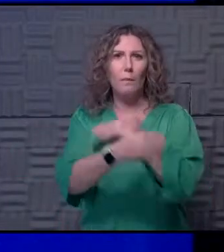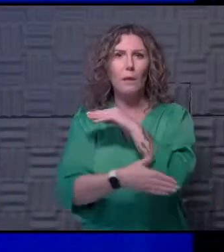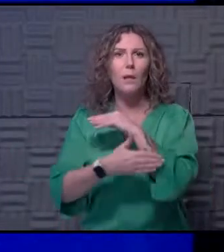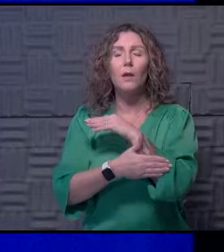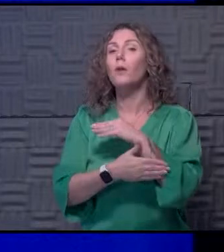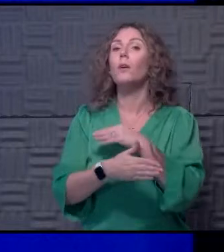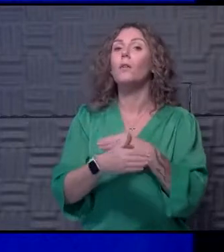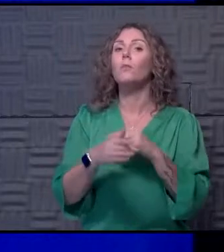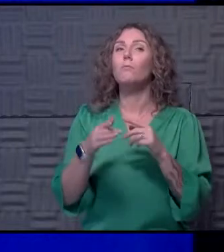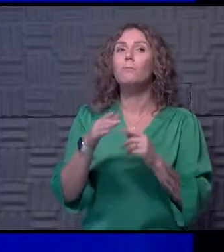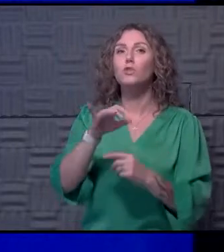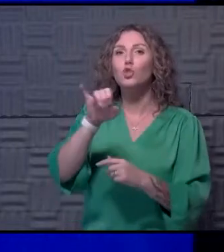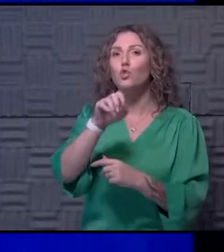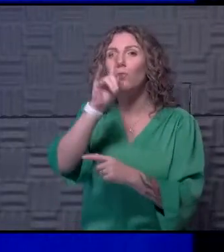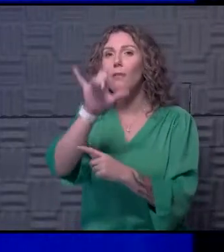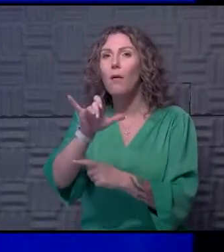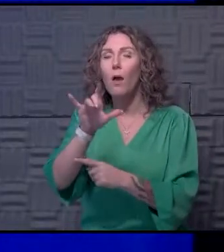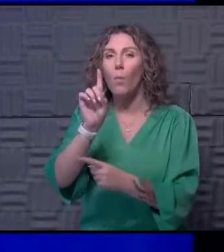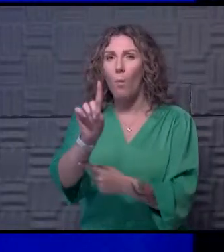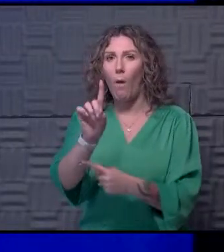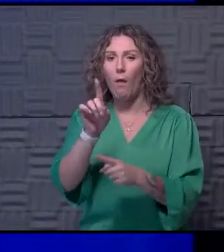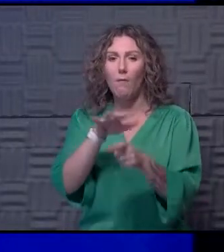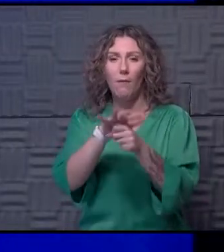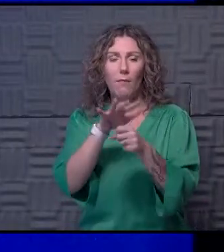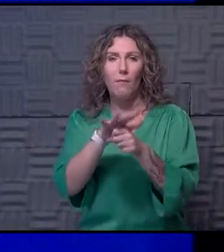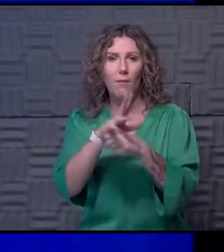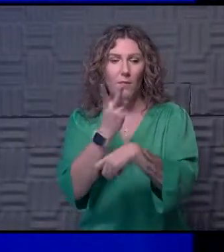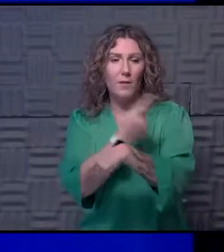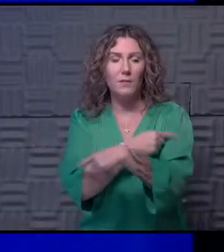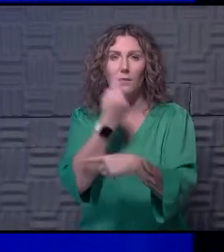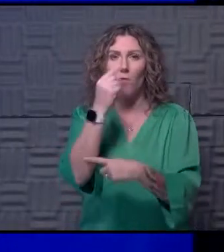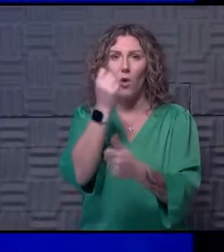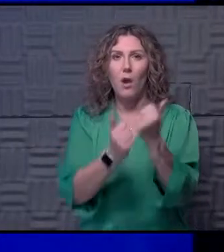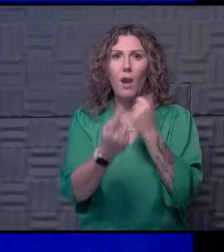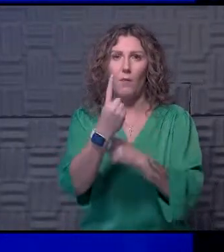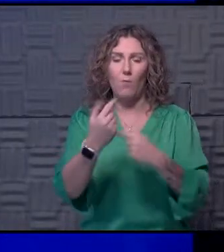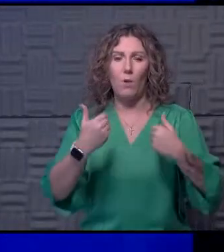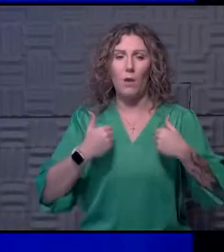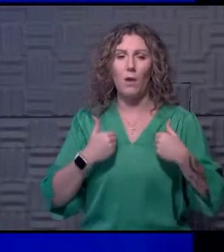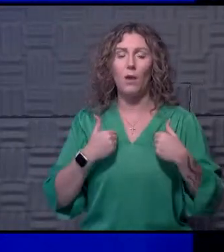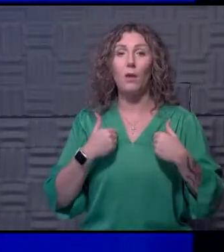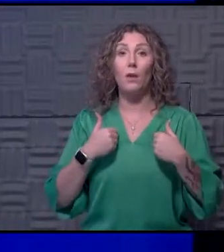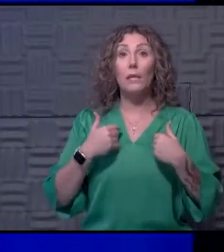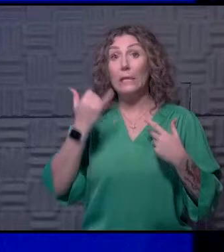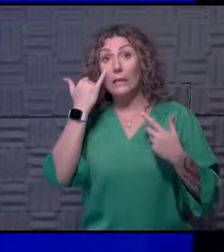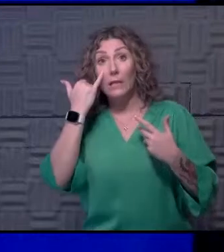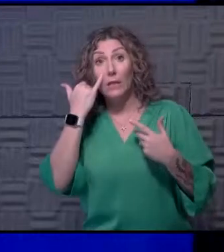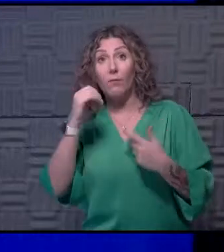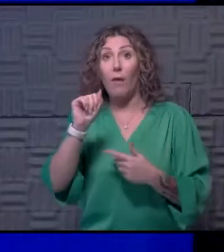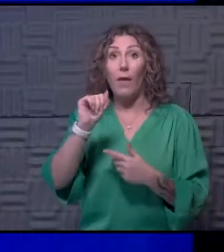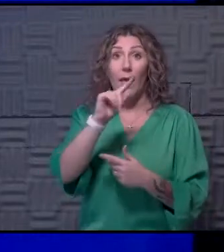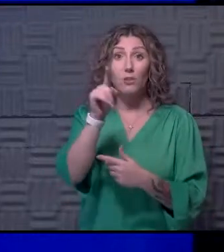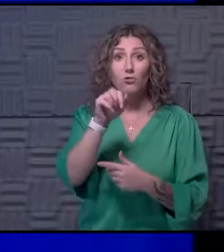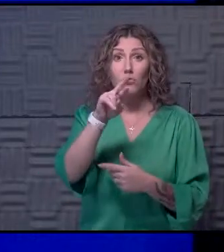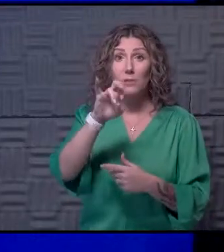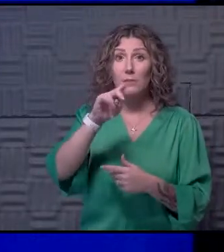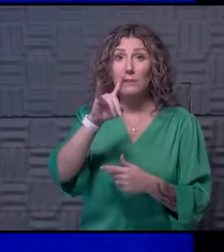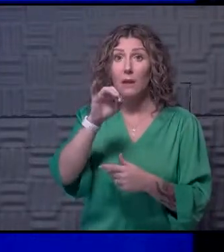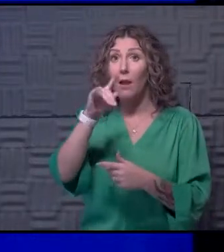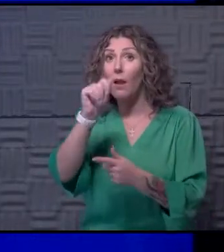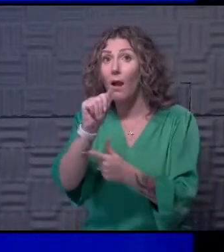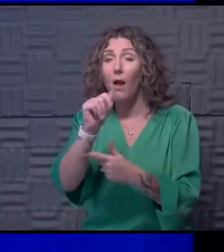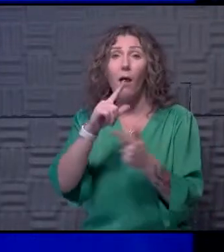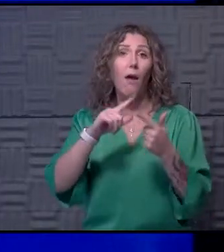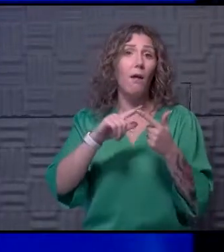July 1, we should have had enough vaccine for everyone to get it, providing the AstraZeneca and then J&J trials and those